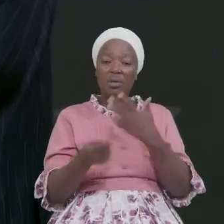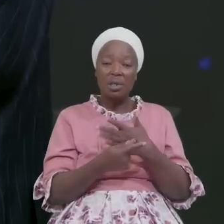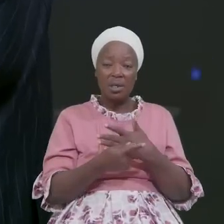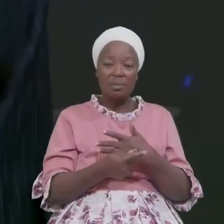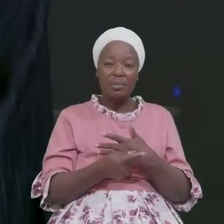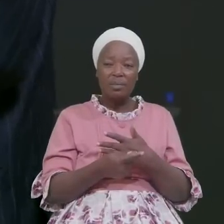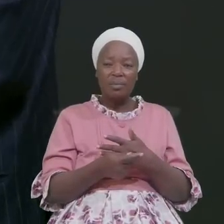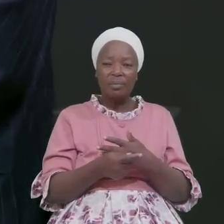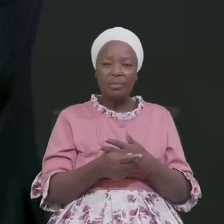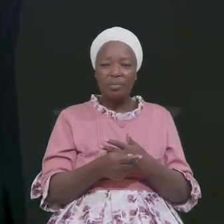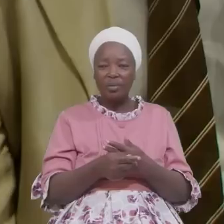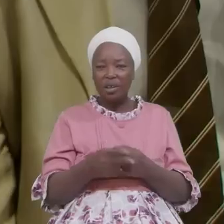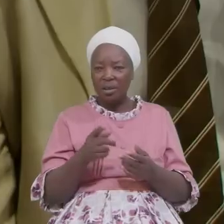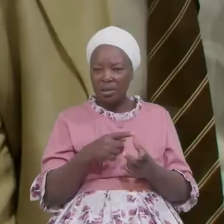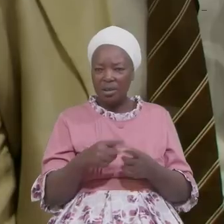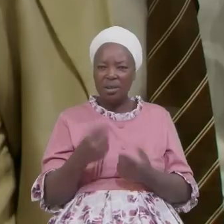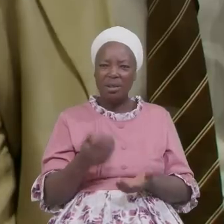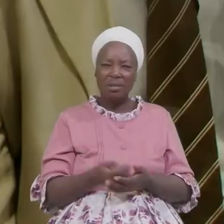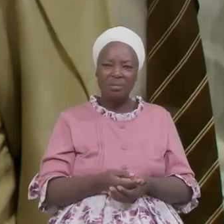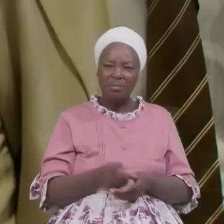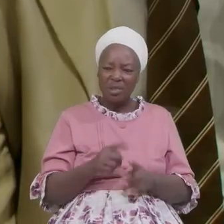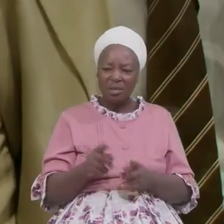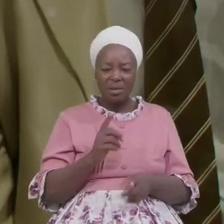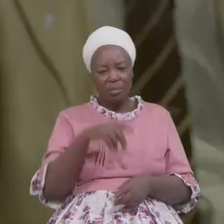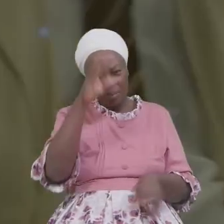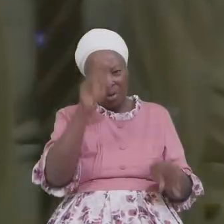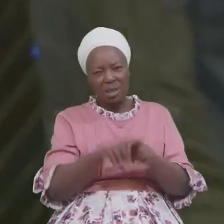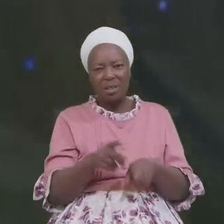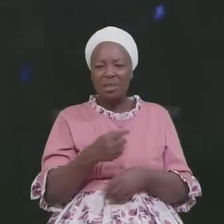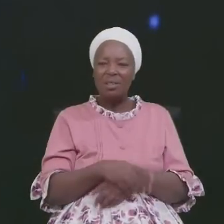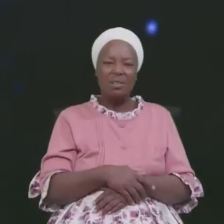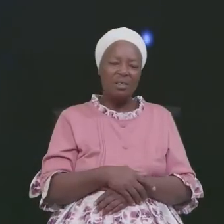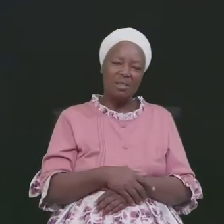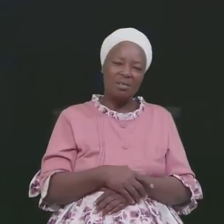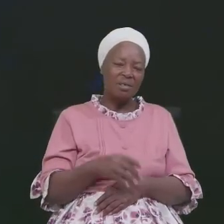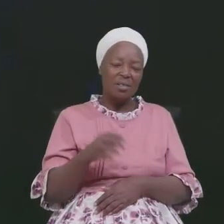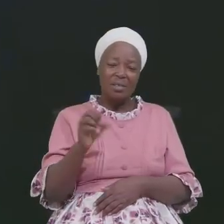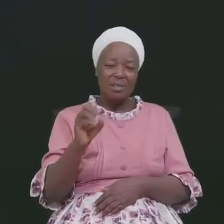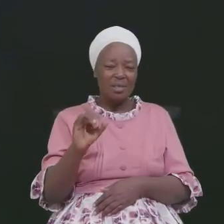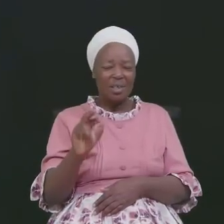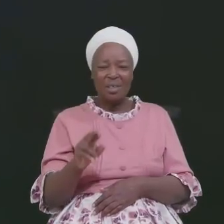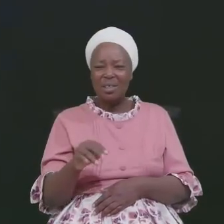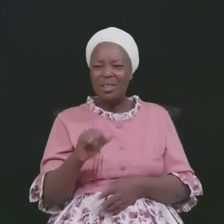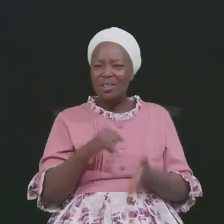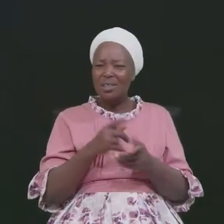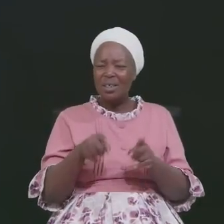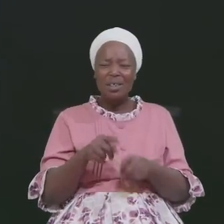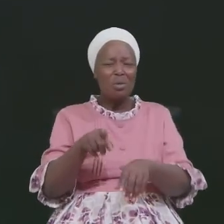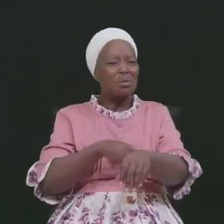land, the brother says, ah, sir, that's like 20, 25 years